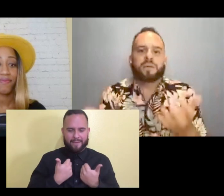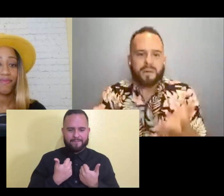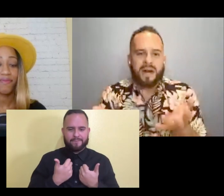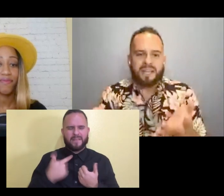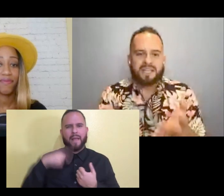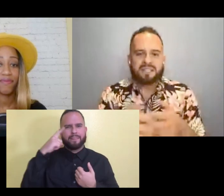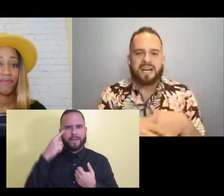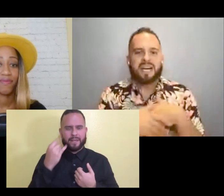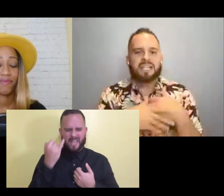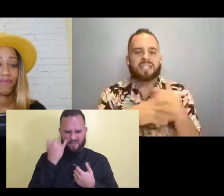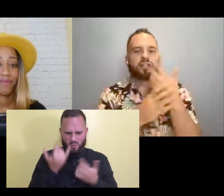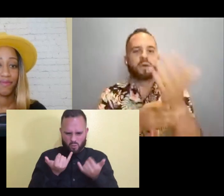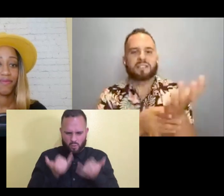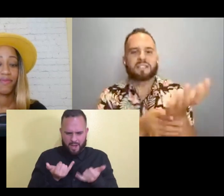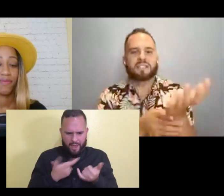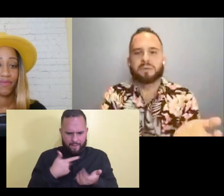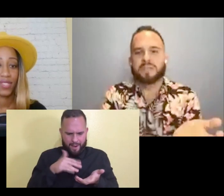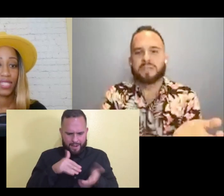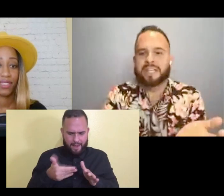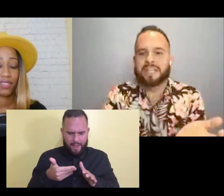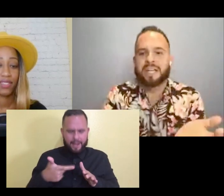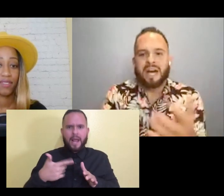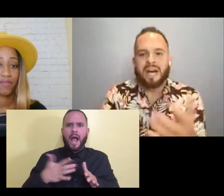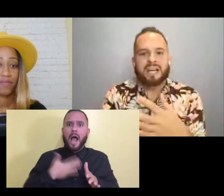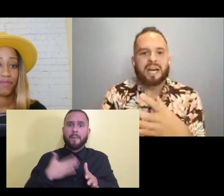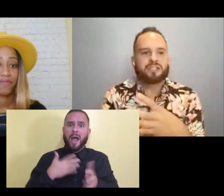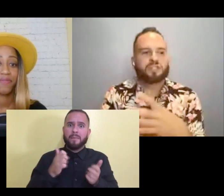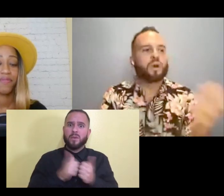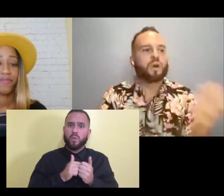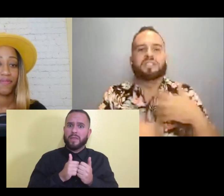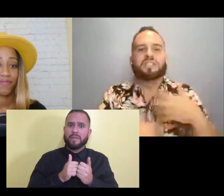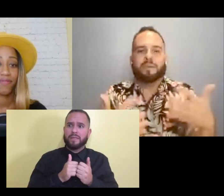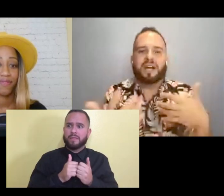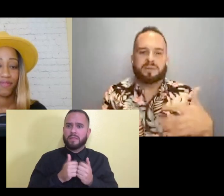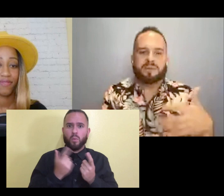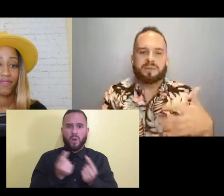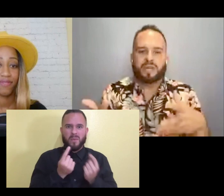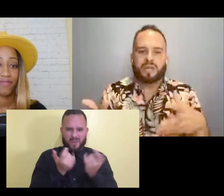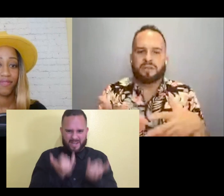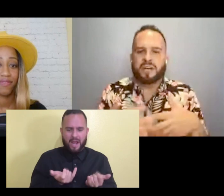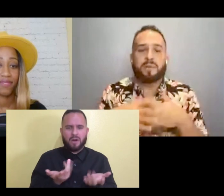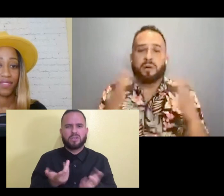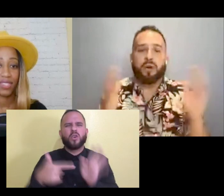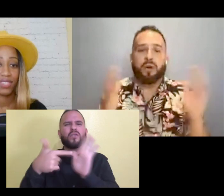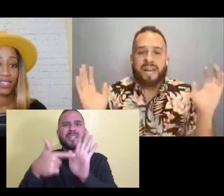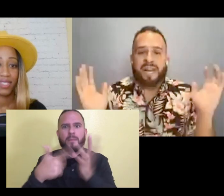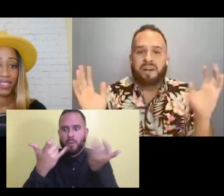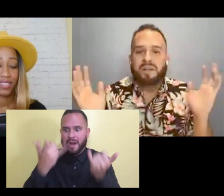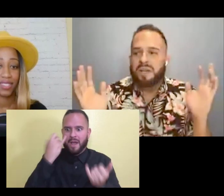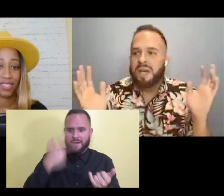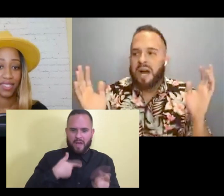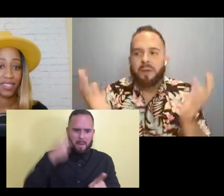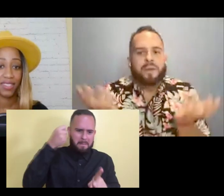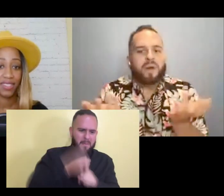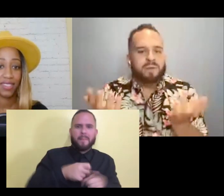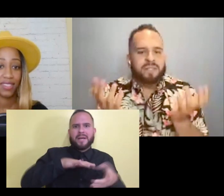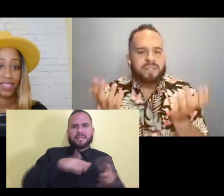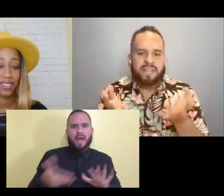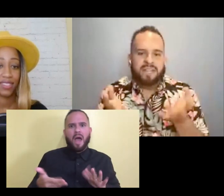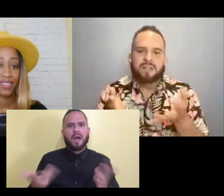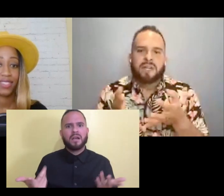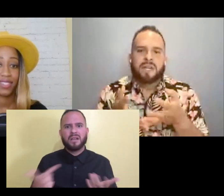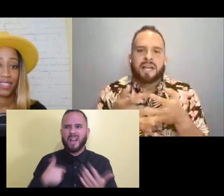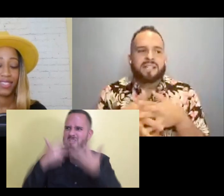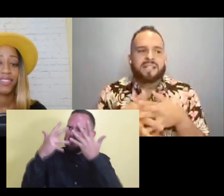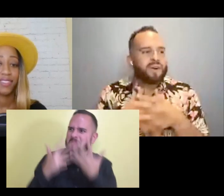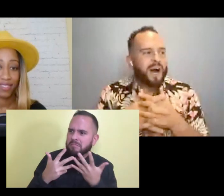on this podcast. I chose to speak with Shani. I chose to share my experience on travel. If I were to go right now, I'd be okay with